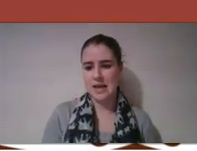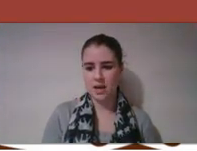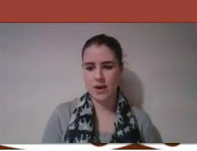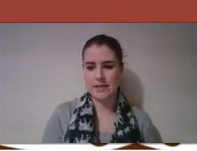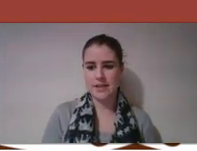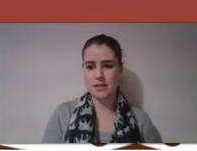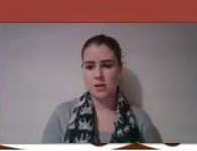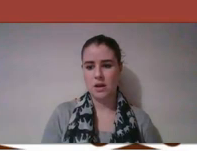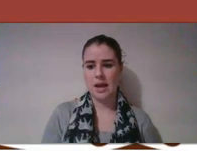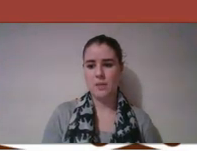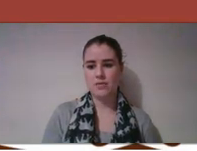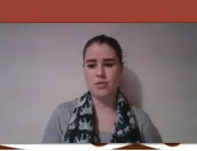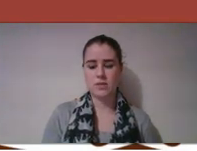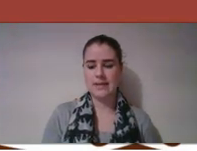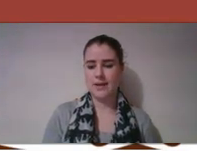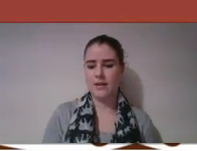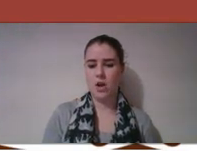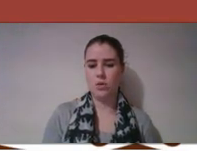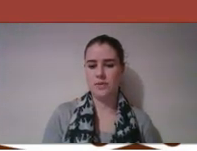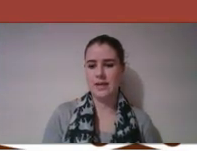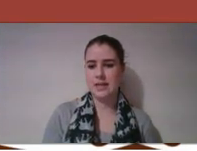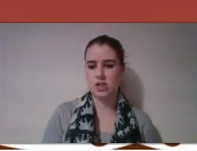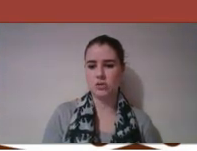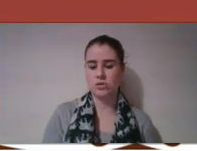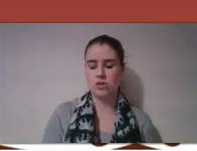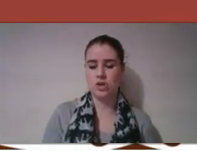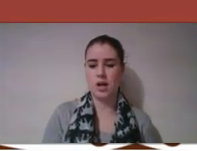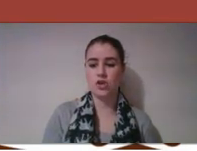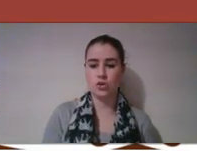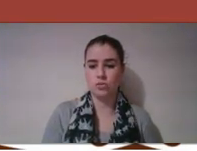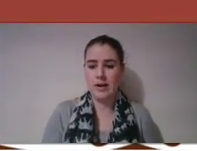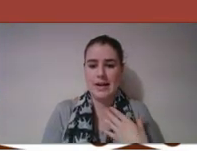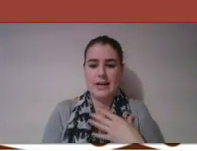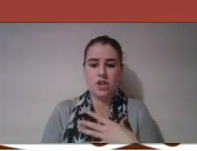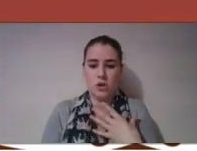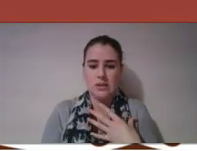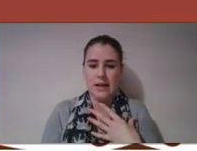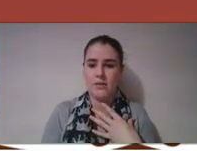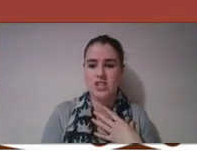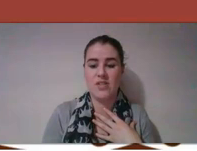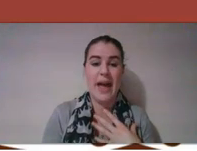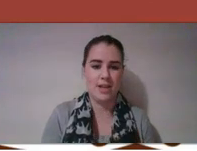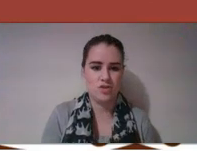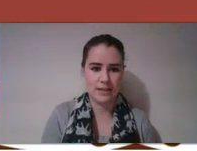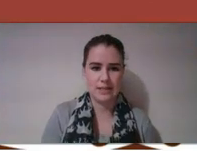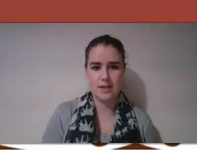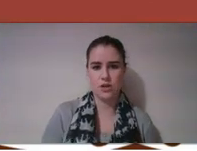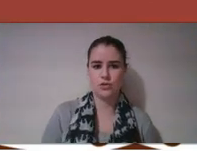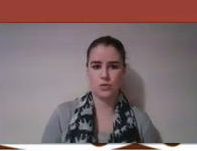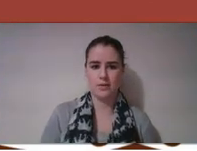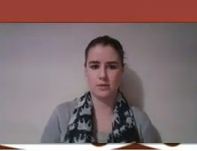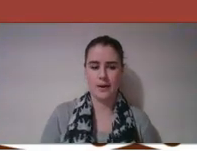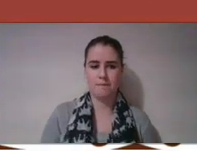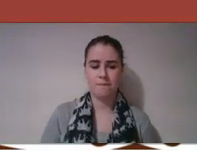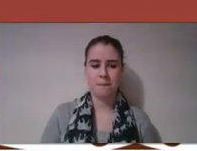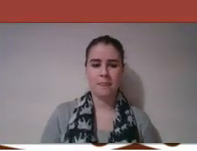it's decorated, okay, with rich material, along with the additional jewelry and shoulder decoration and their headdresses that they used